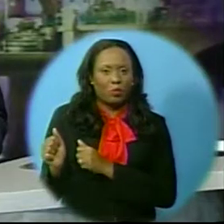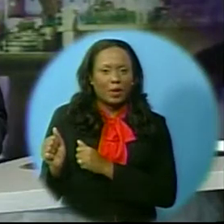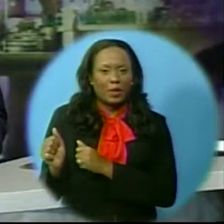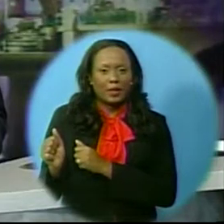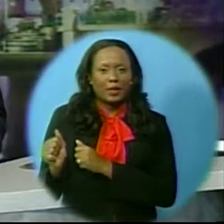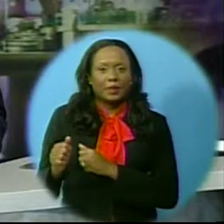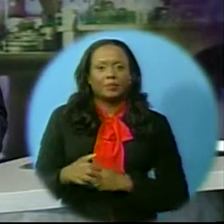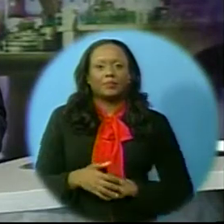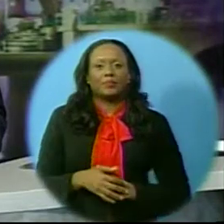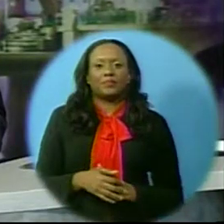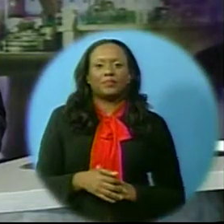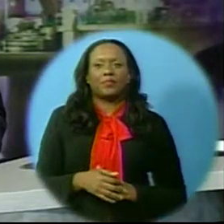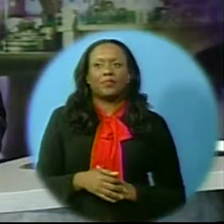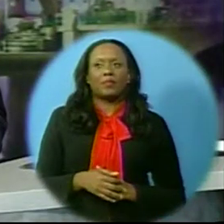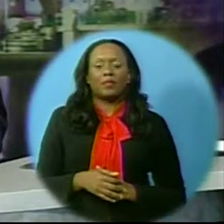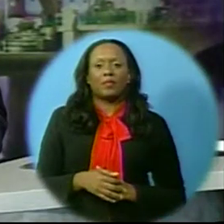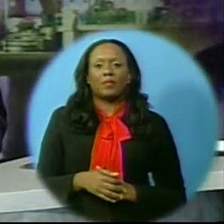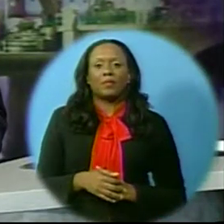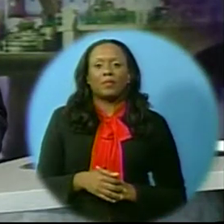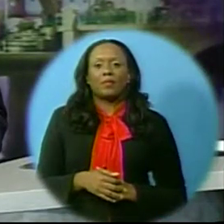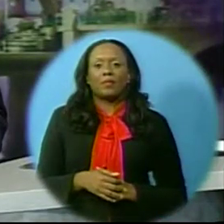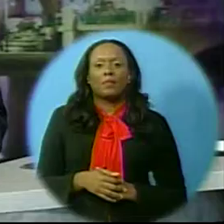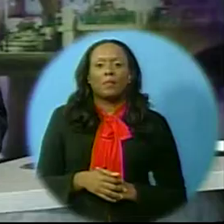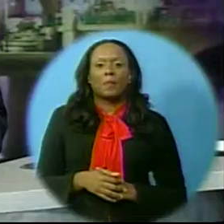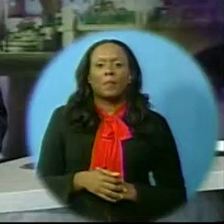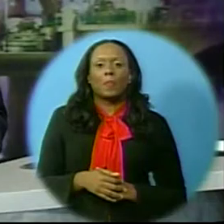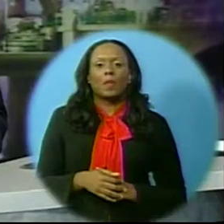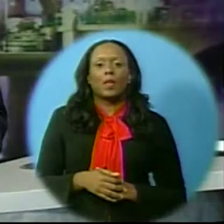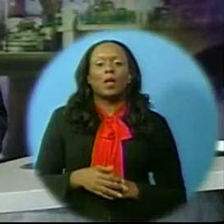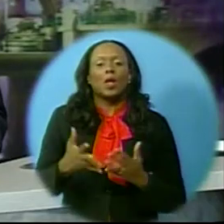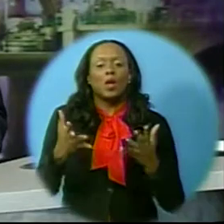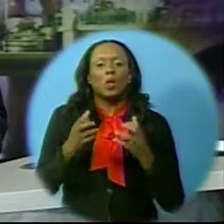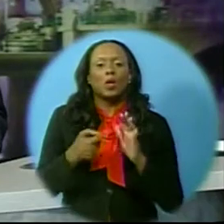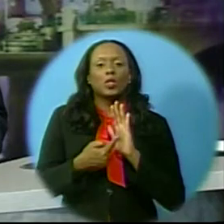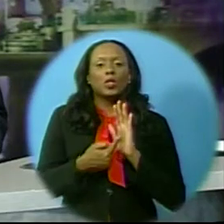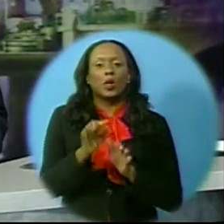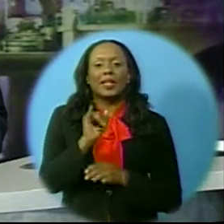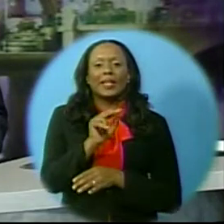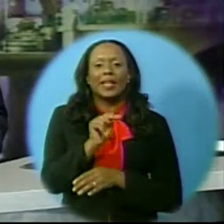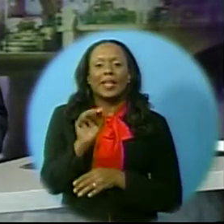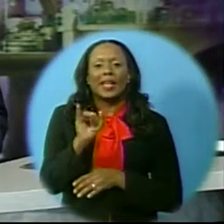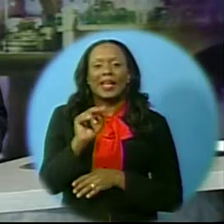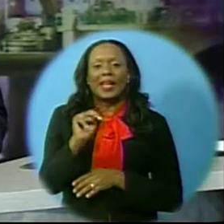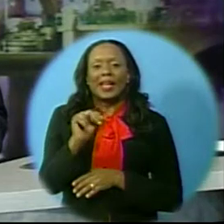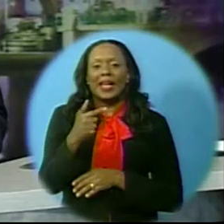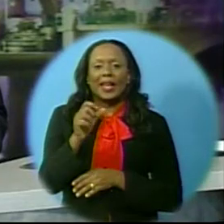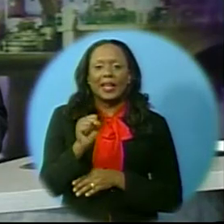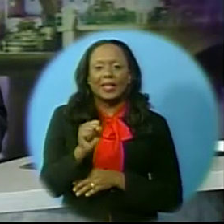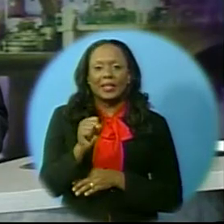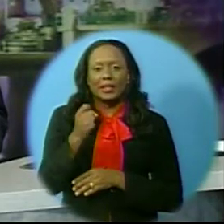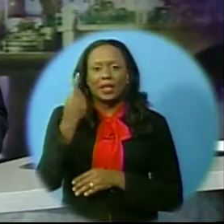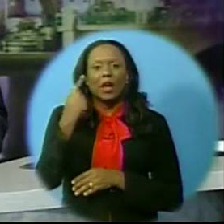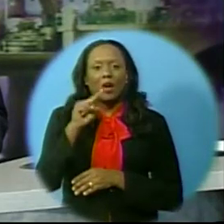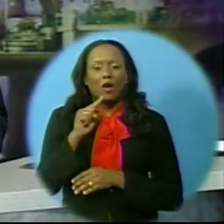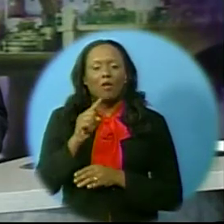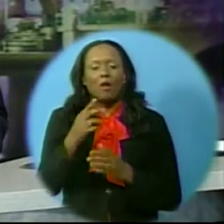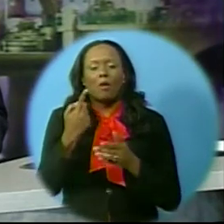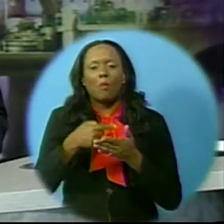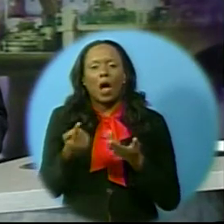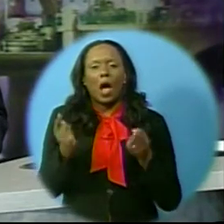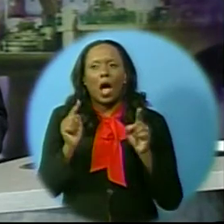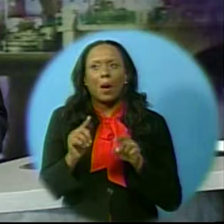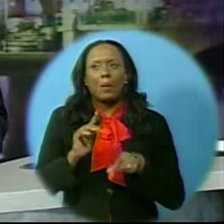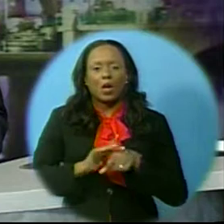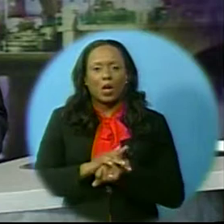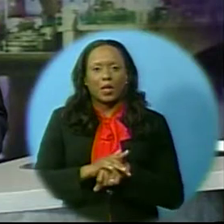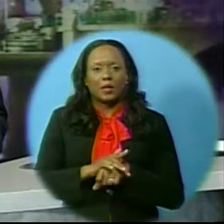with 33 led the recovery as the guys got up to 155. Dave Bernard Jr. was the early wrecker for the Talawas. He